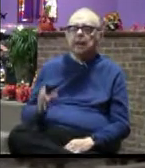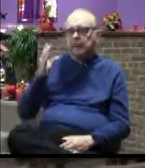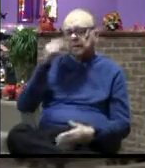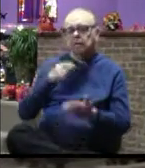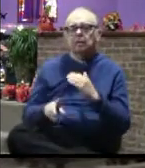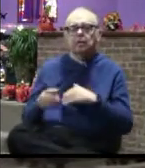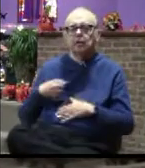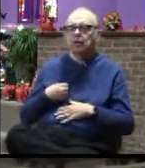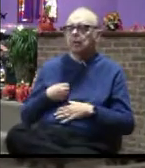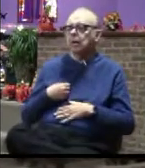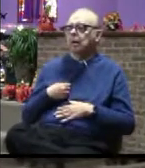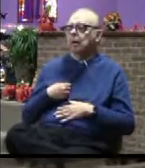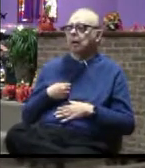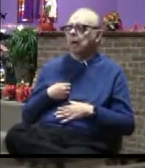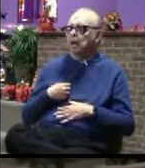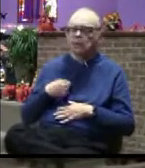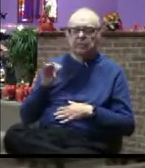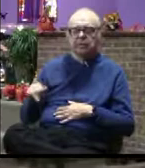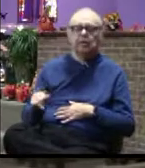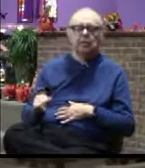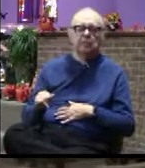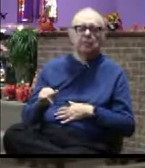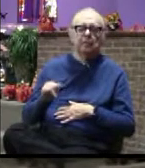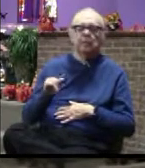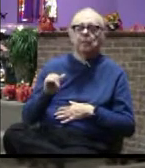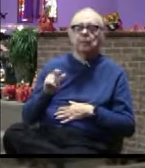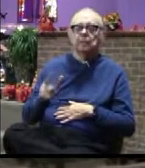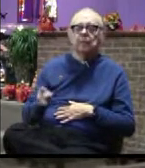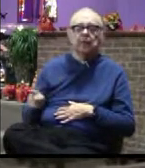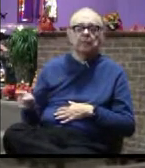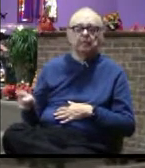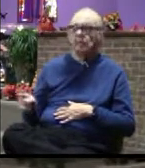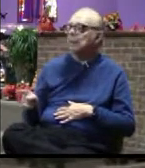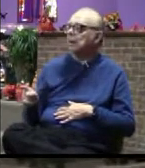so guess what I'm just hanging with I'm hanging with him and going with the flow